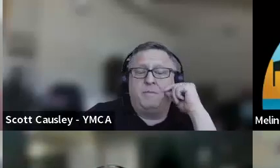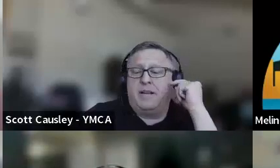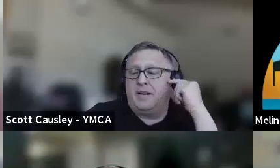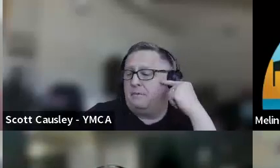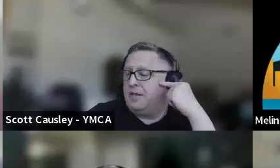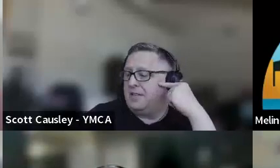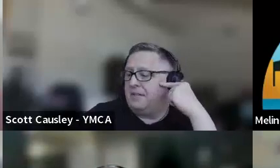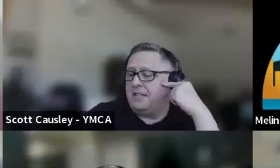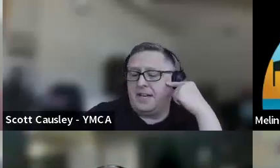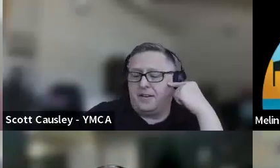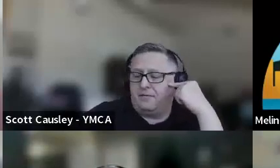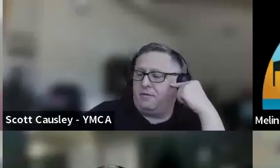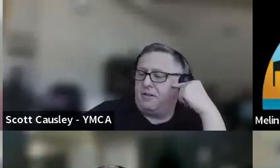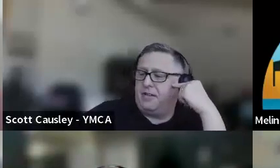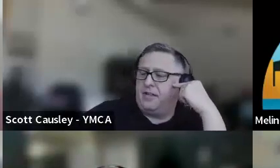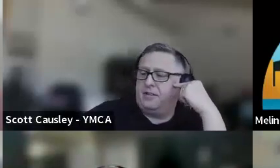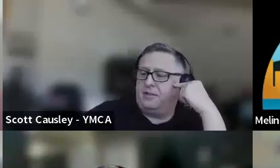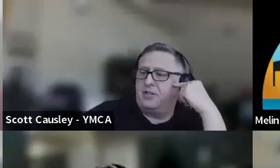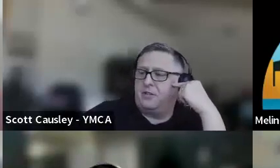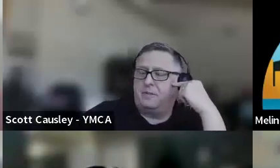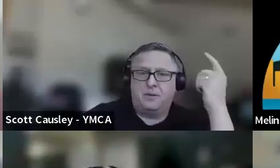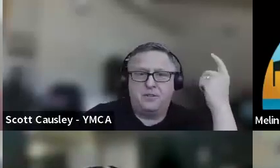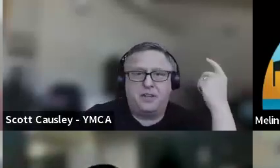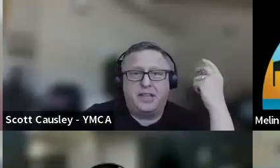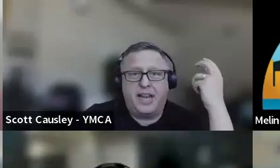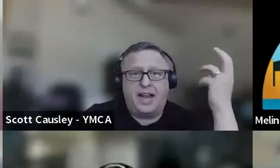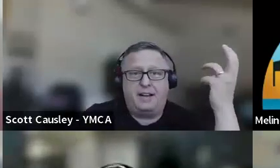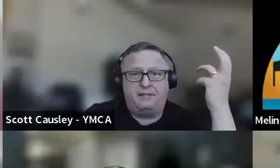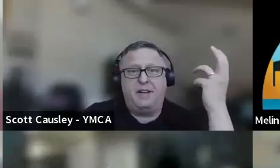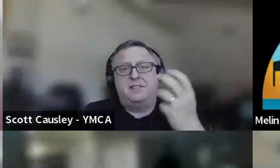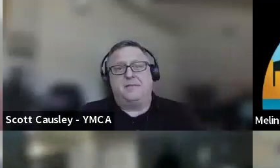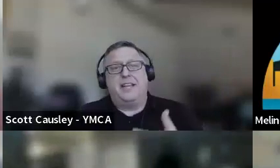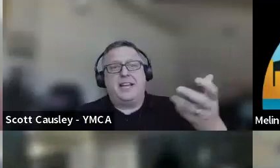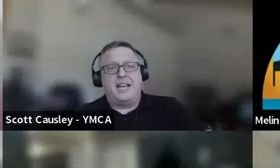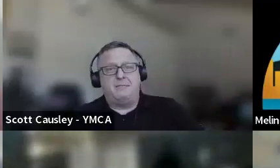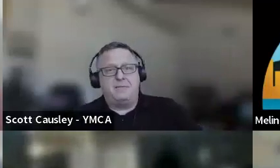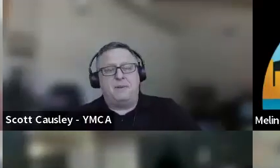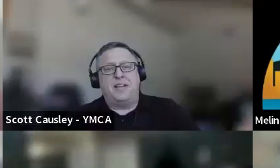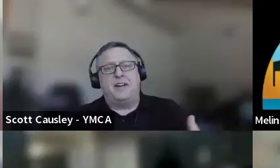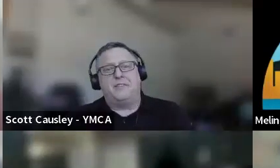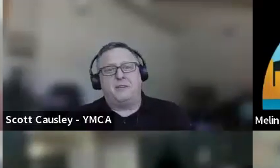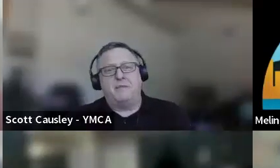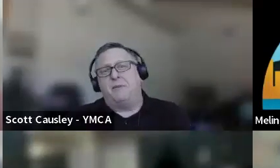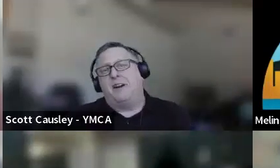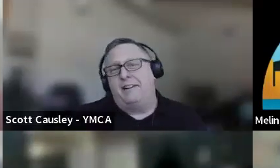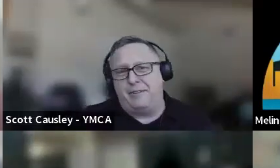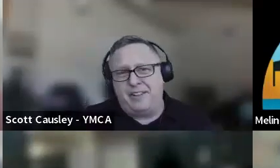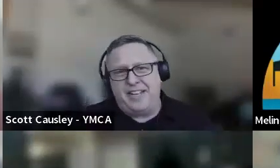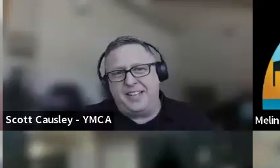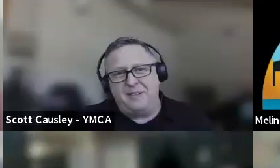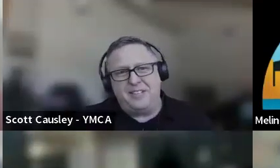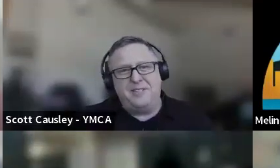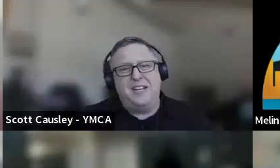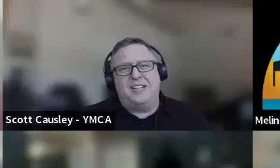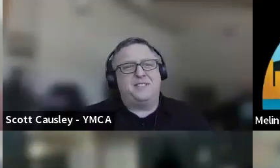And we're planning on putting something together for the regional people so that they have something they can hand to people and they don't have to remember